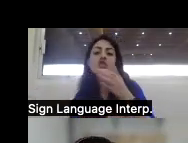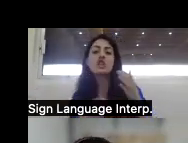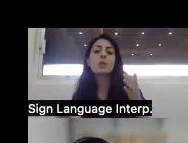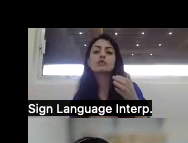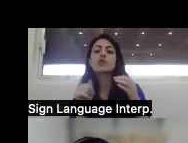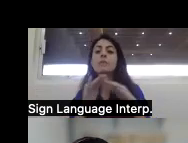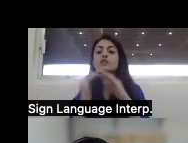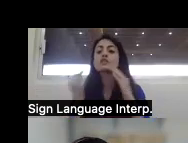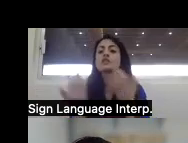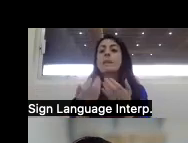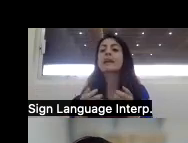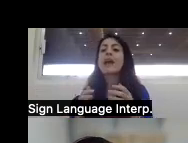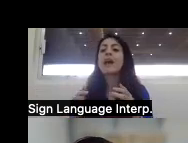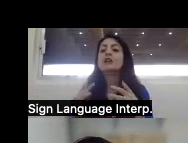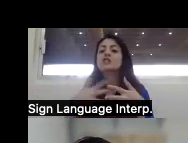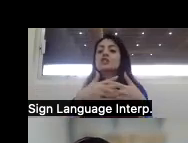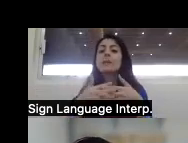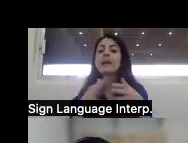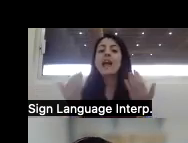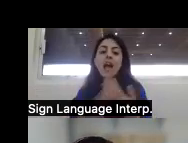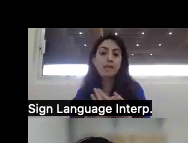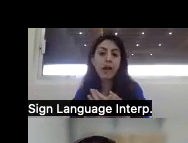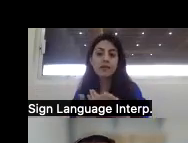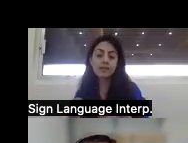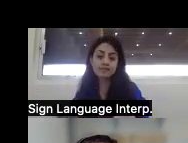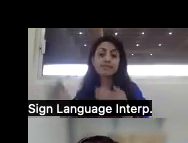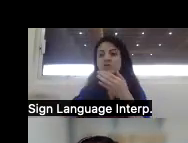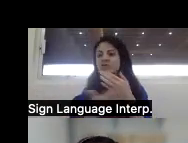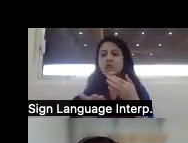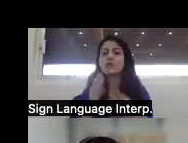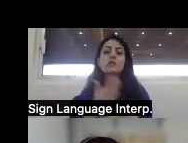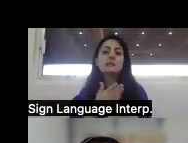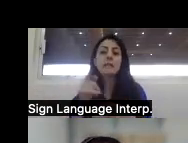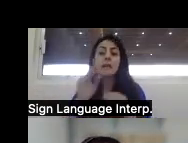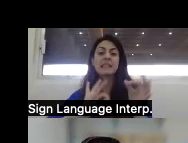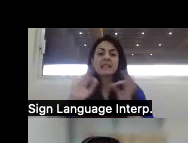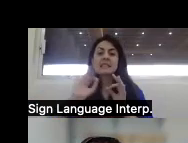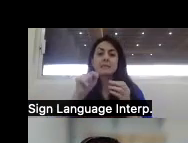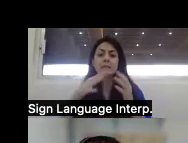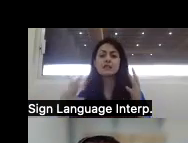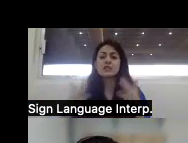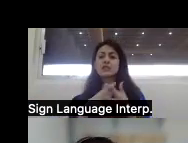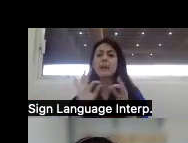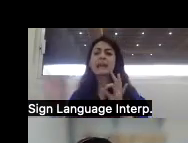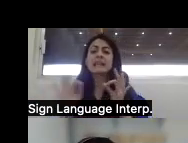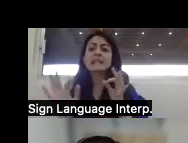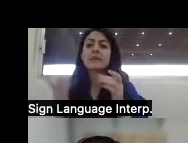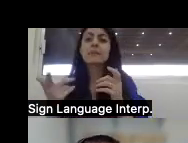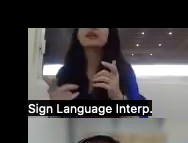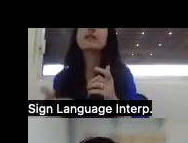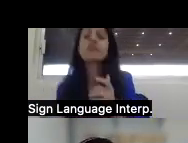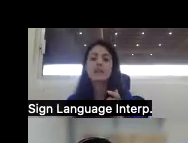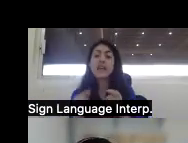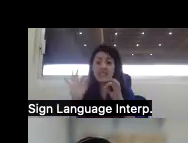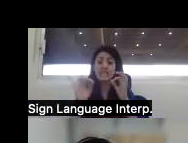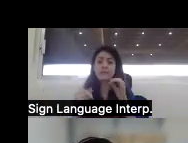design misses even on the poor amongst persons with disabilities, let alone the notion that